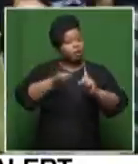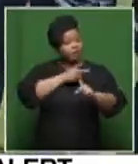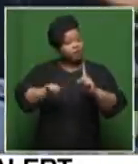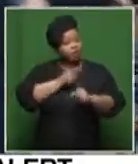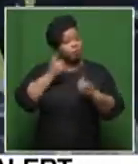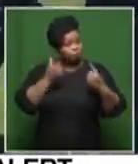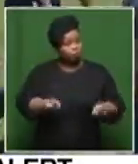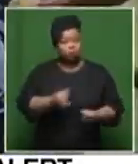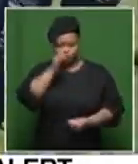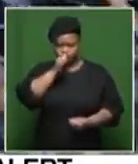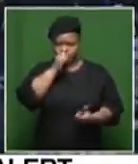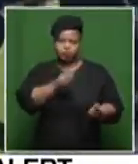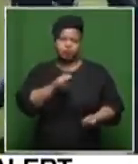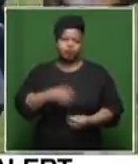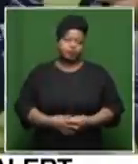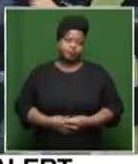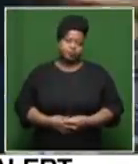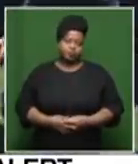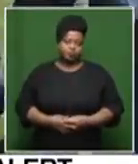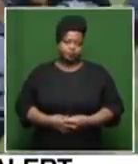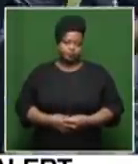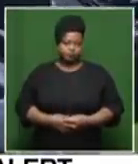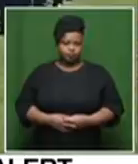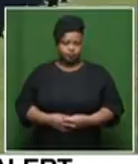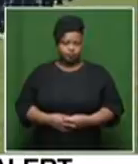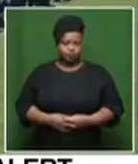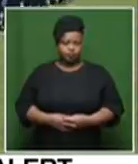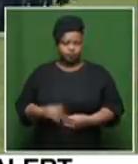violence is a criminal offence.